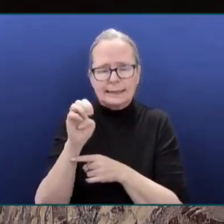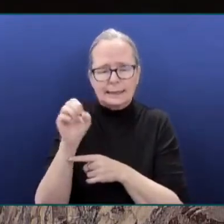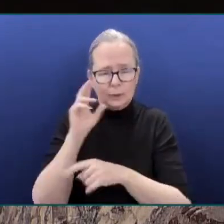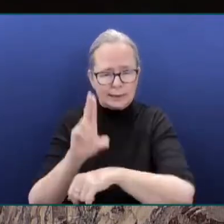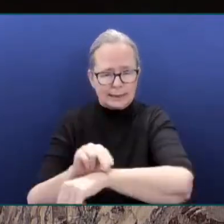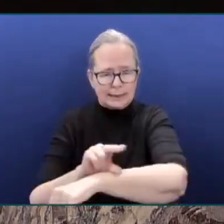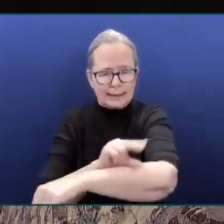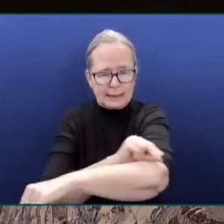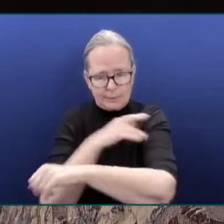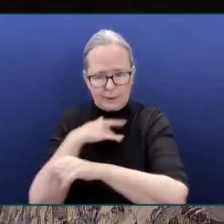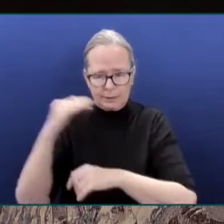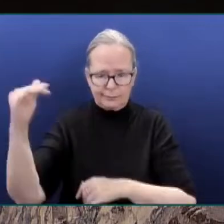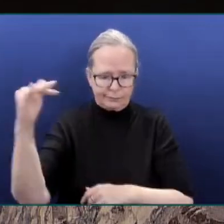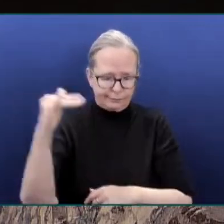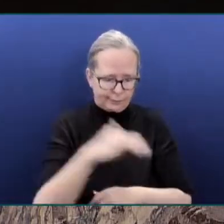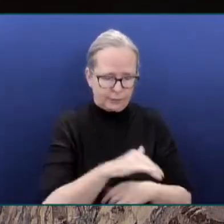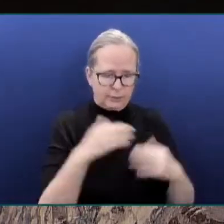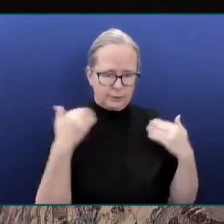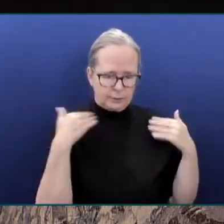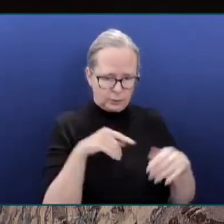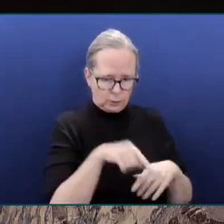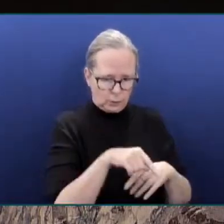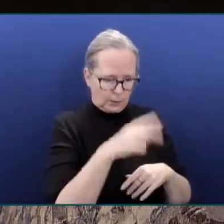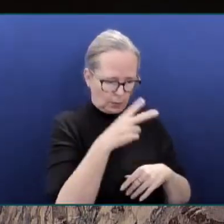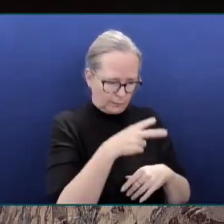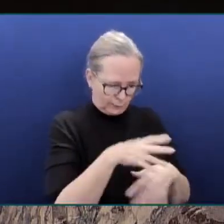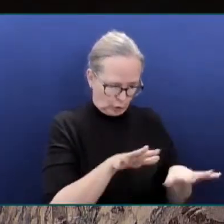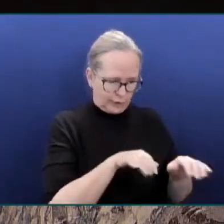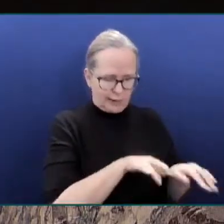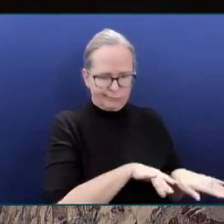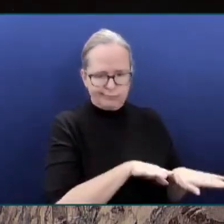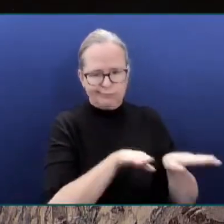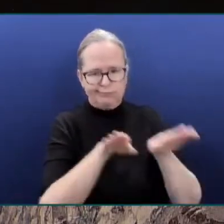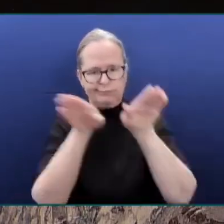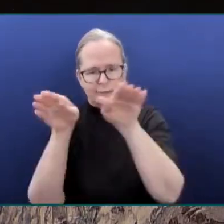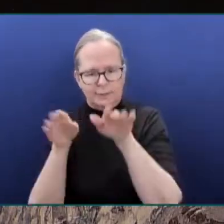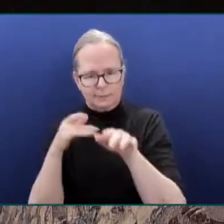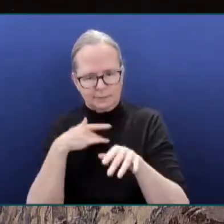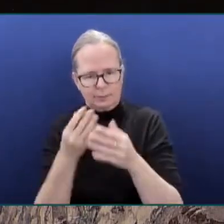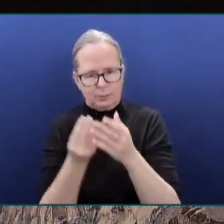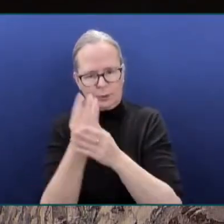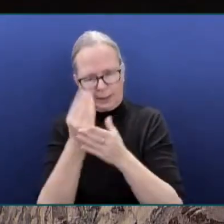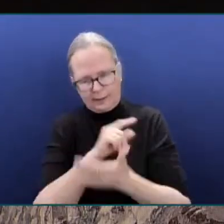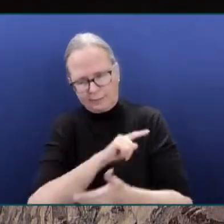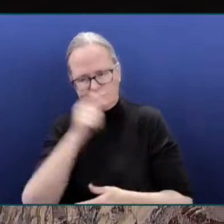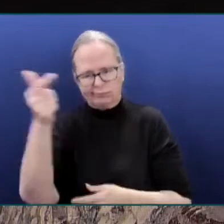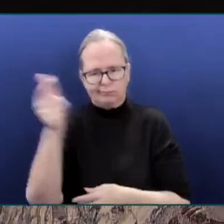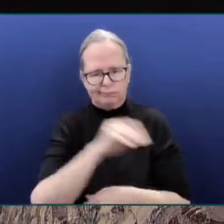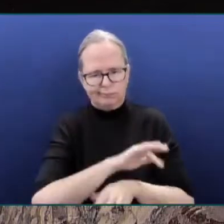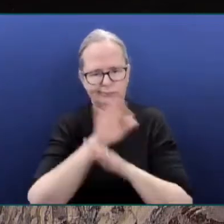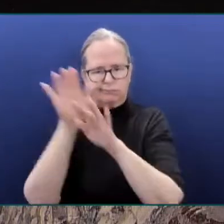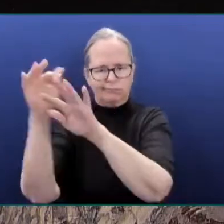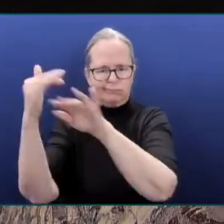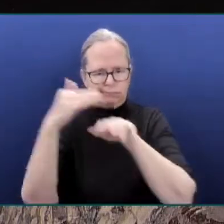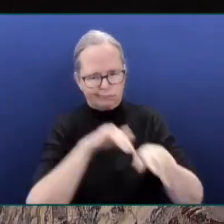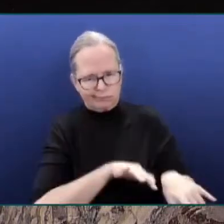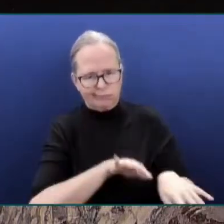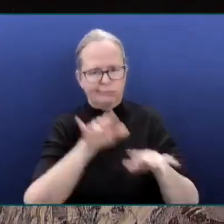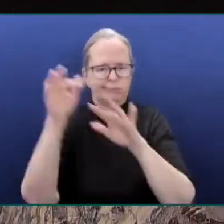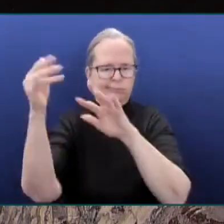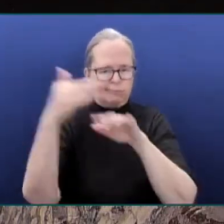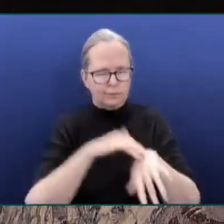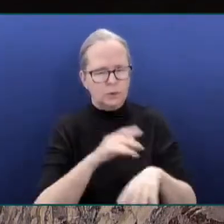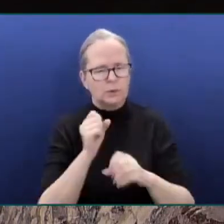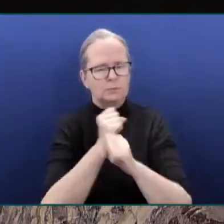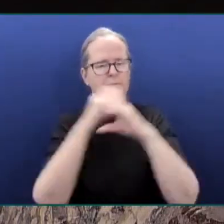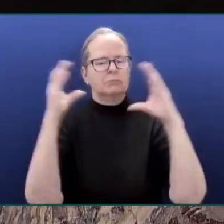round trip, it's an incredible journey, and Parks Qualicum is an important refueling stop along the way. In Oceanside, the brant capital